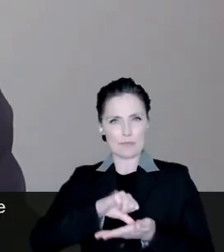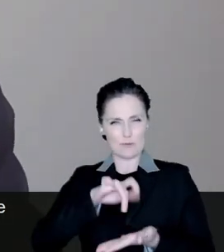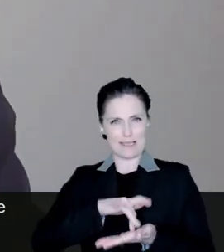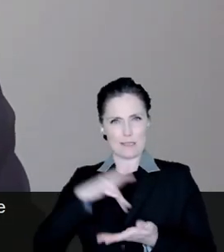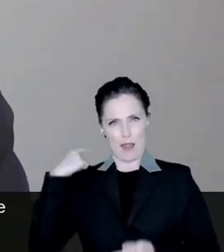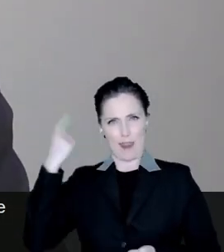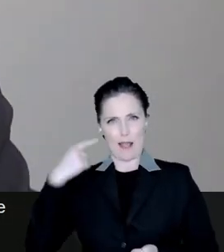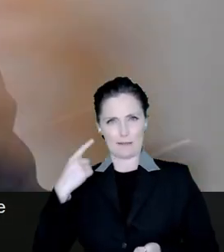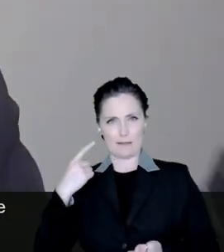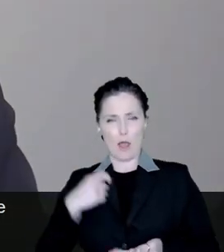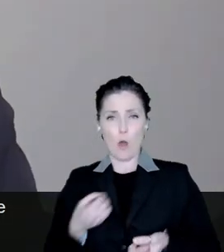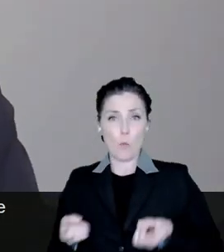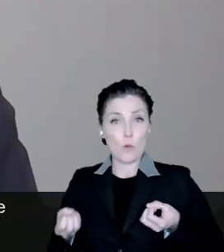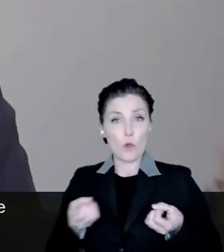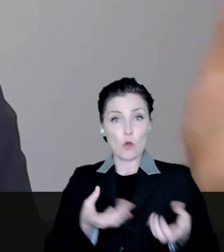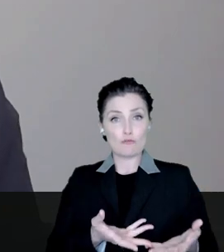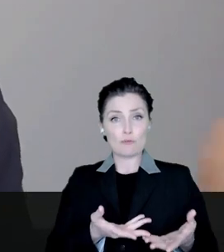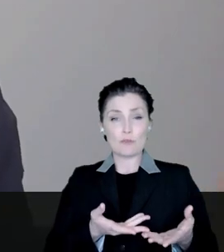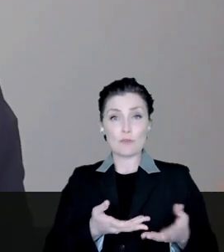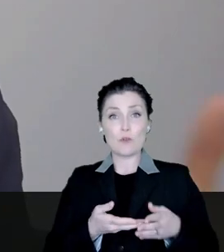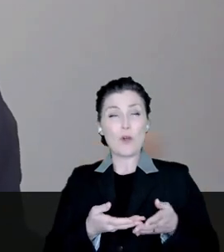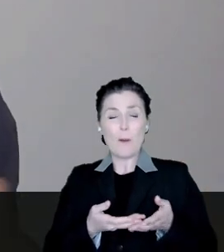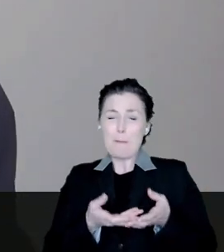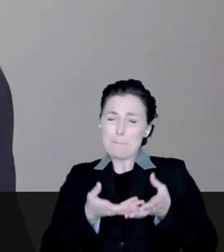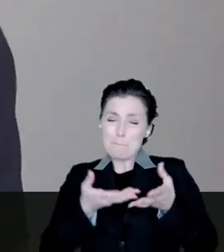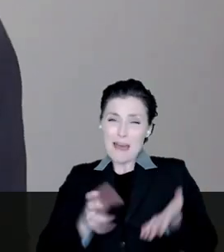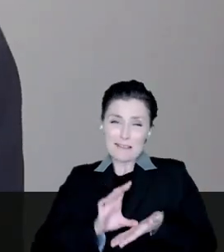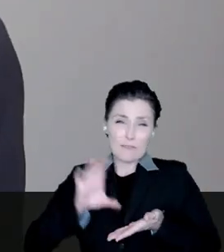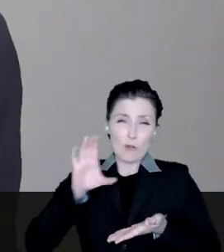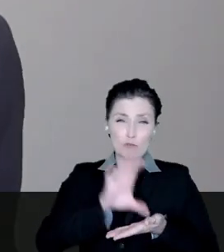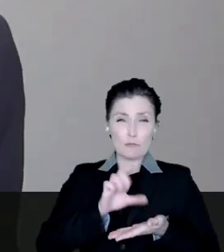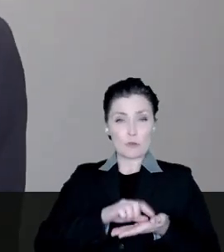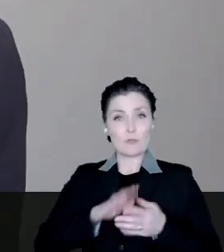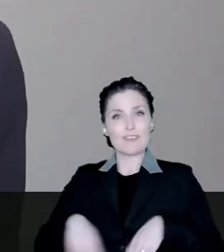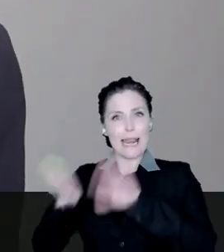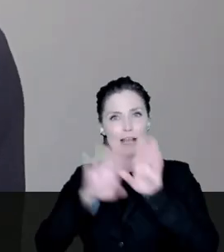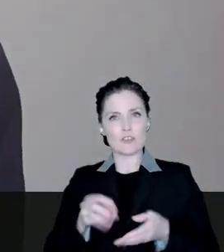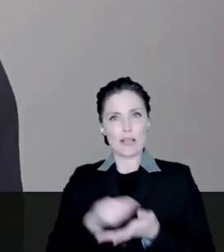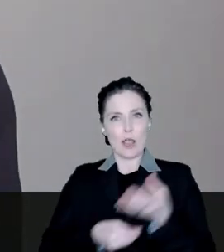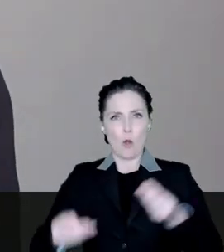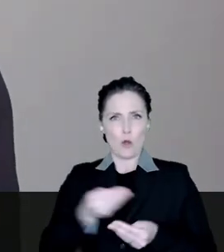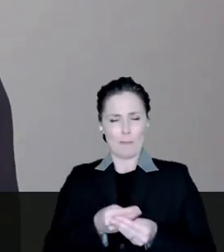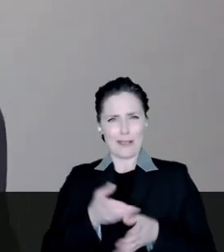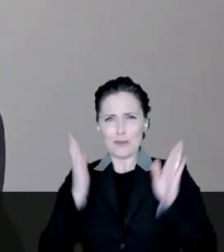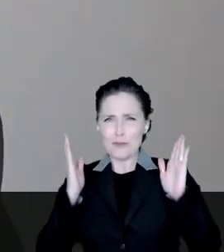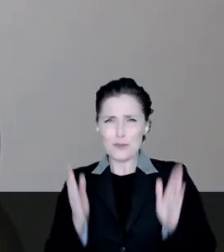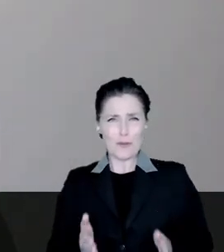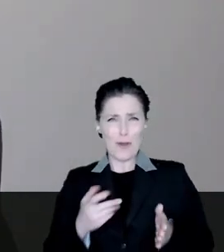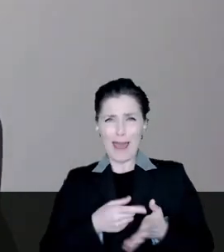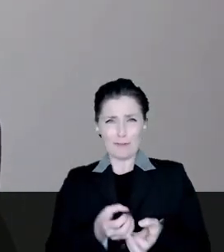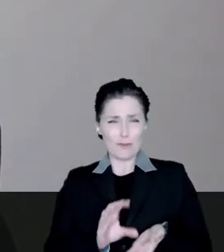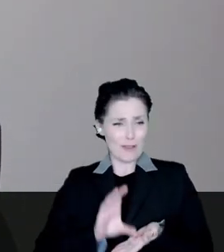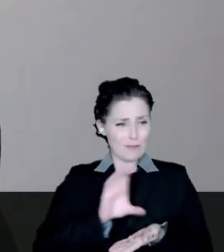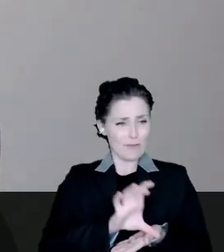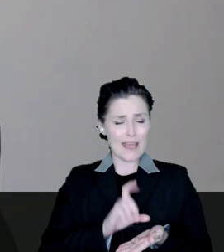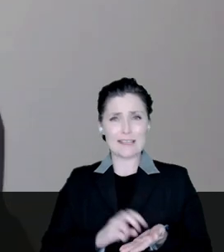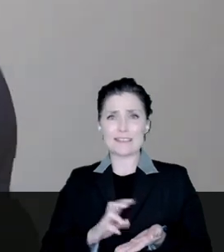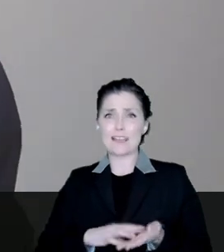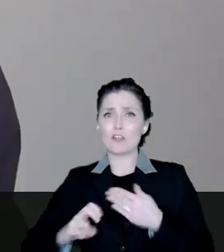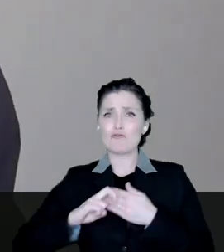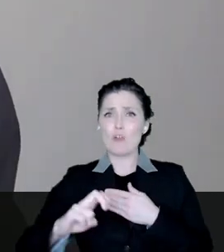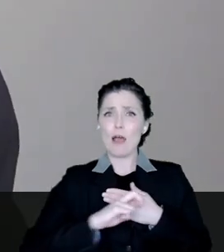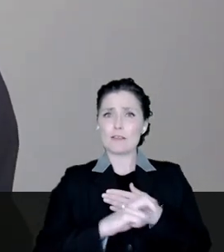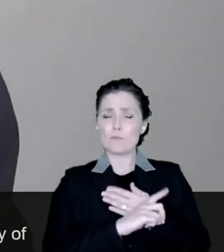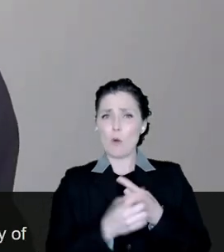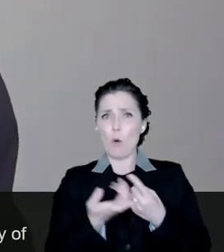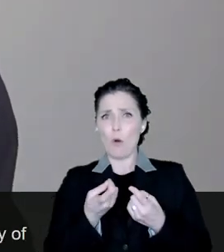to our national economy, and so we should. We've got to invest in public transport in a city of 10 million. Because the government hasn't